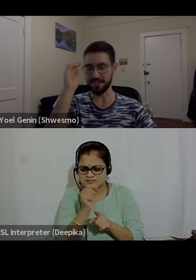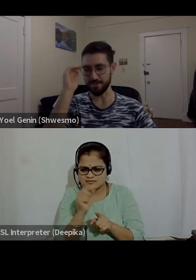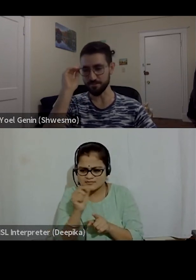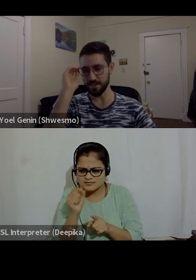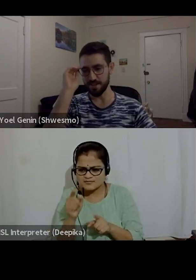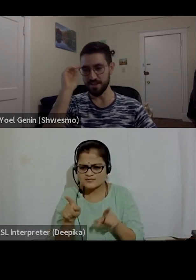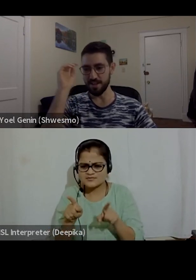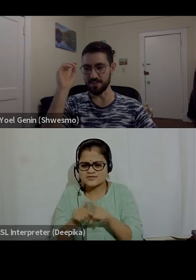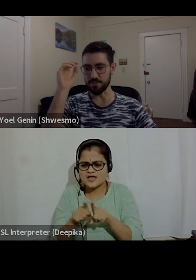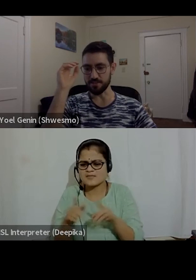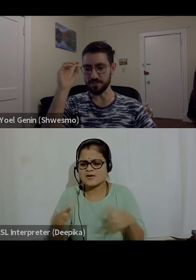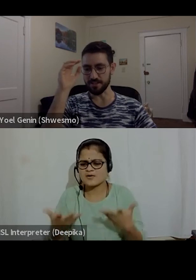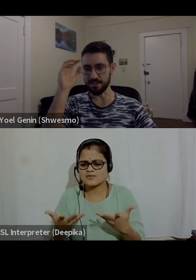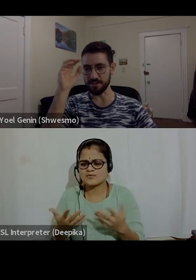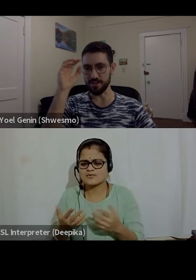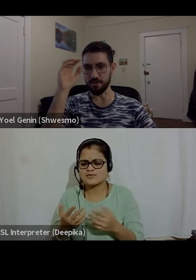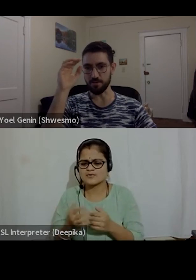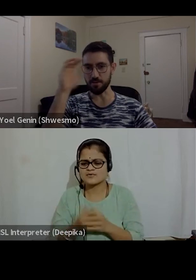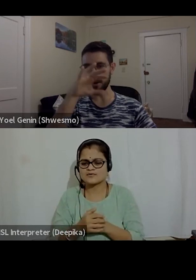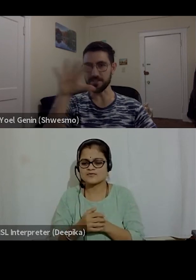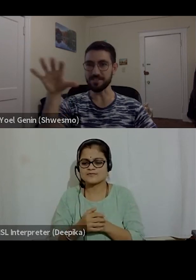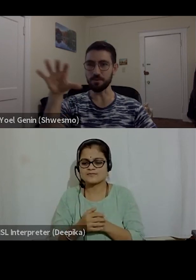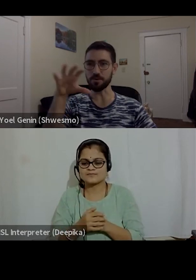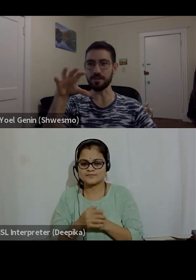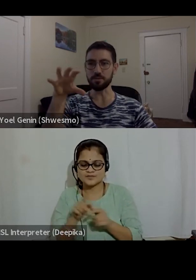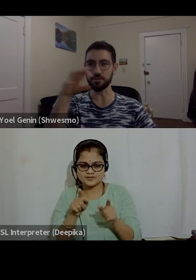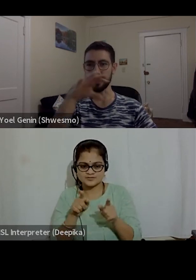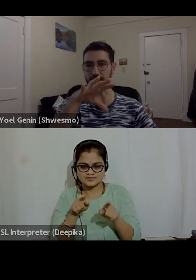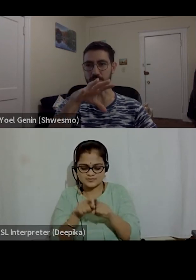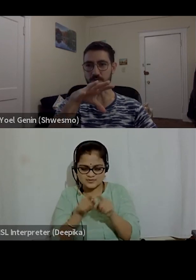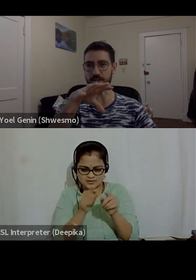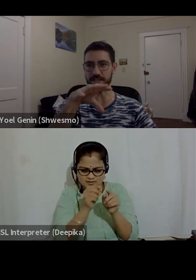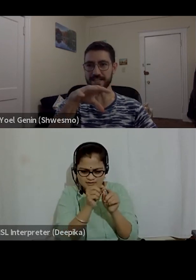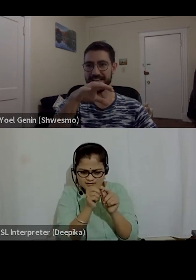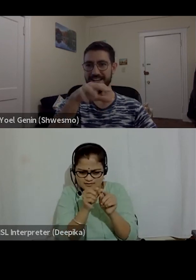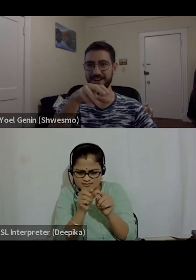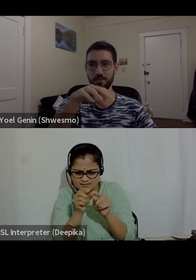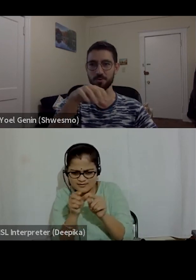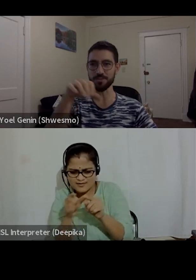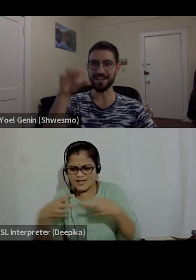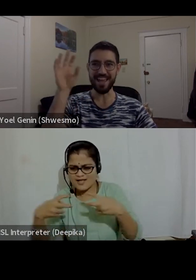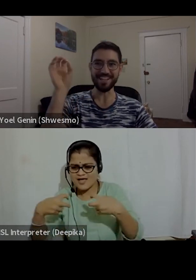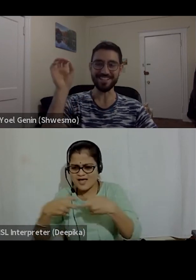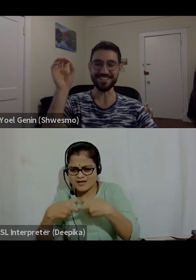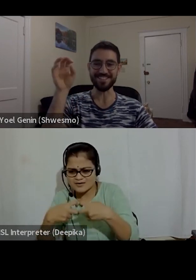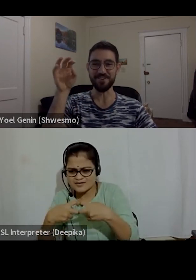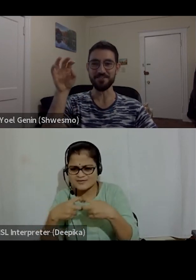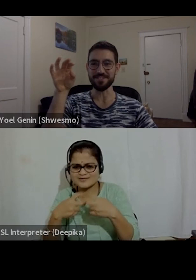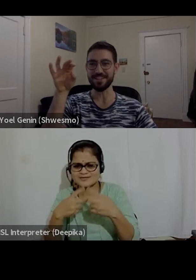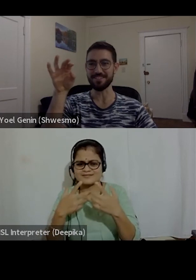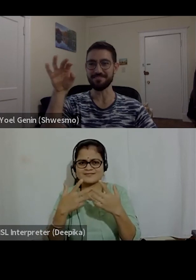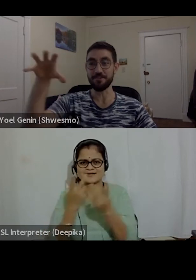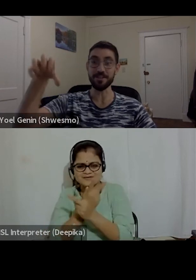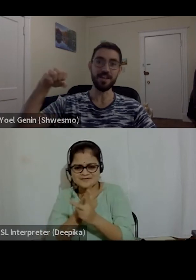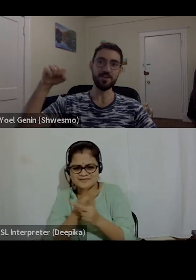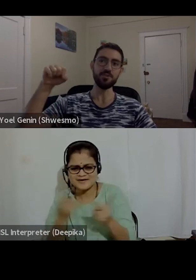like it's like crossing the borderline between electronic and kind of almost kind of alien sounds